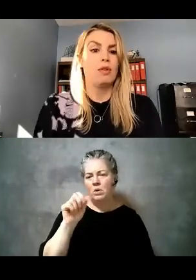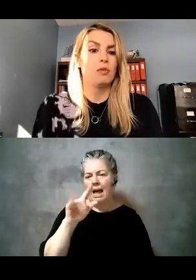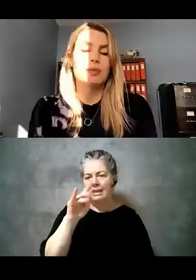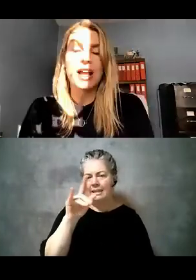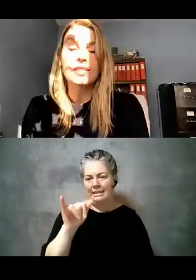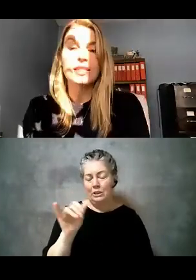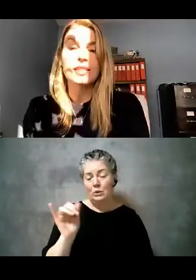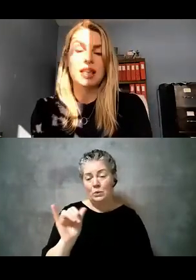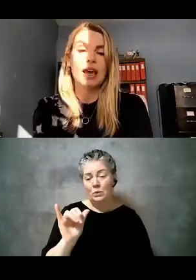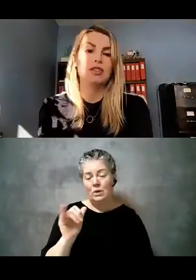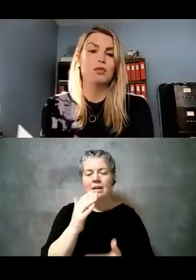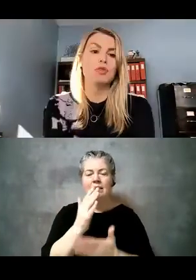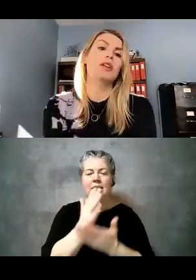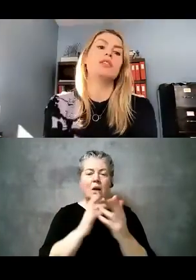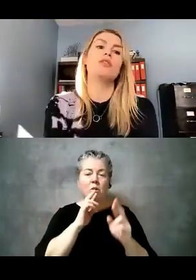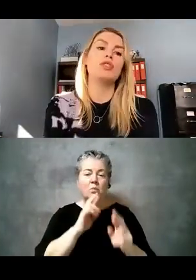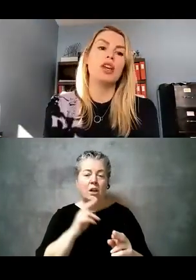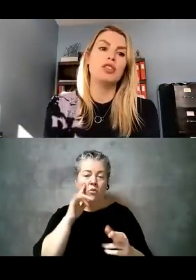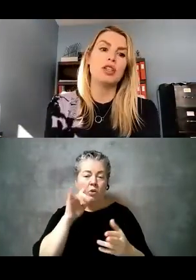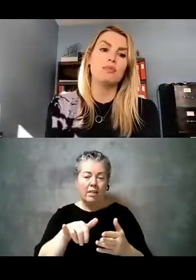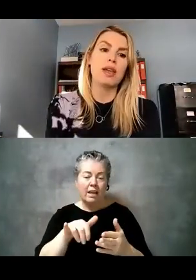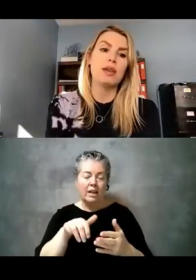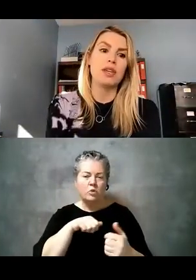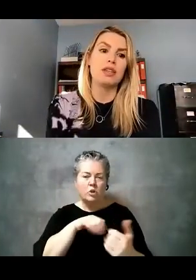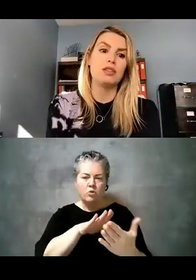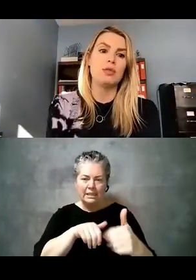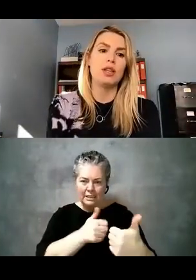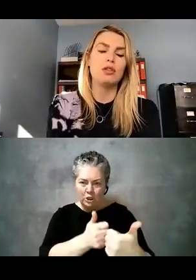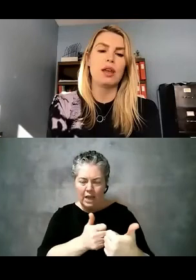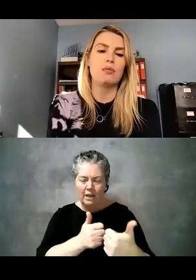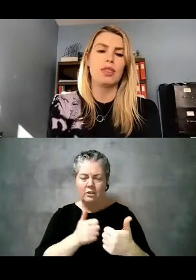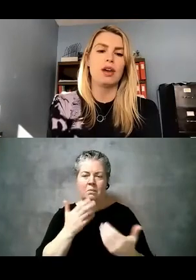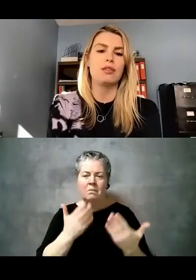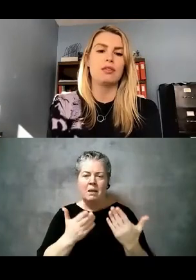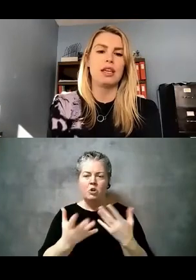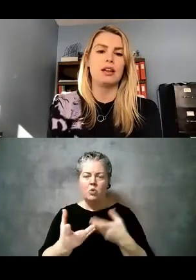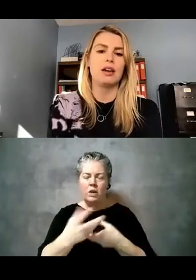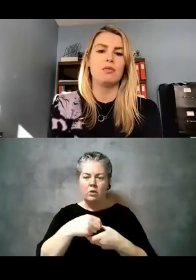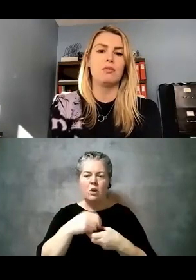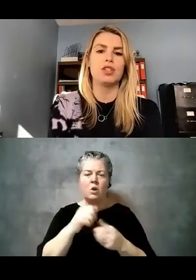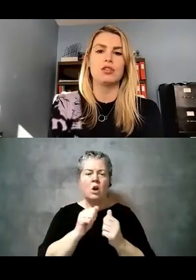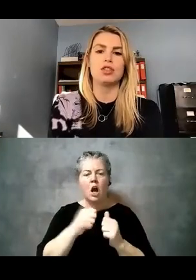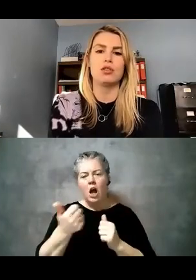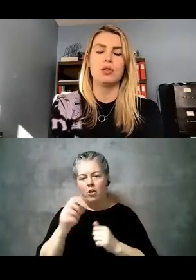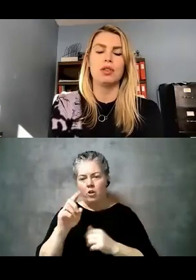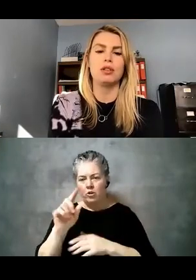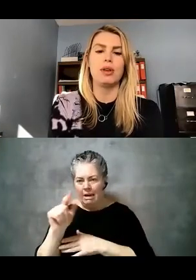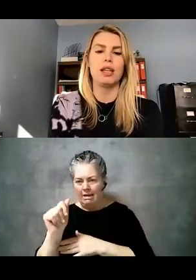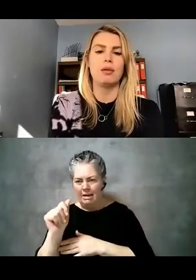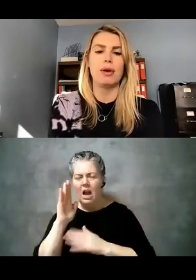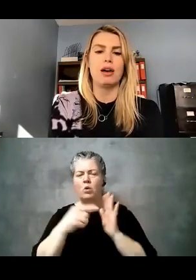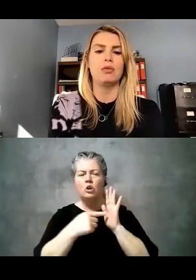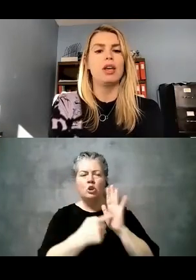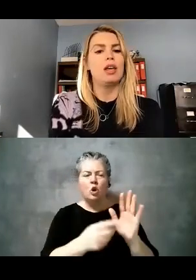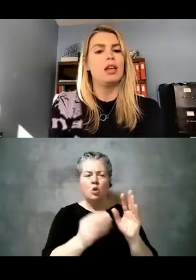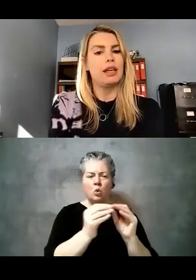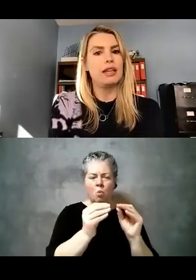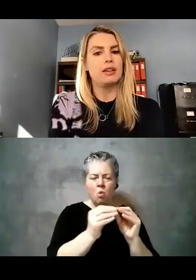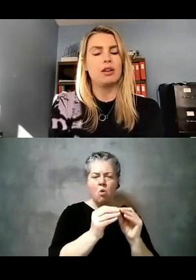some responses to that to address those challenges might be to integrate with other data, which I'll show you a little bit